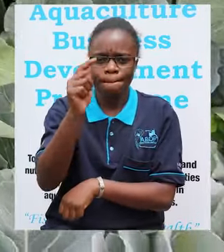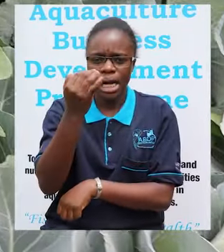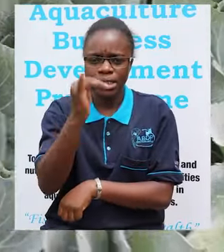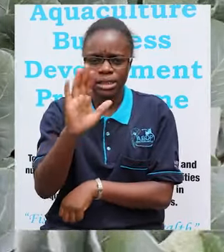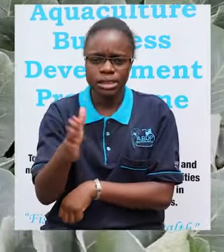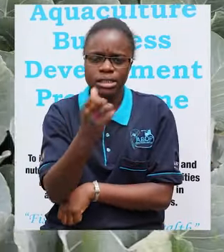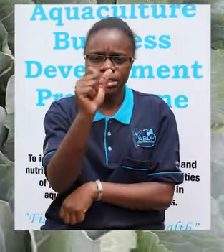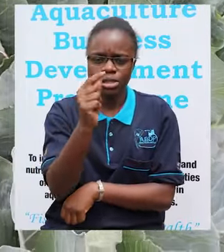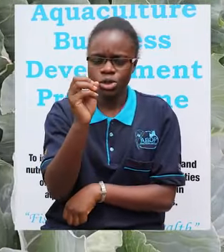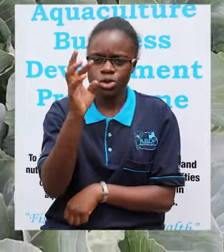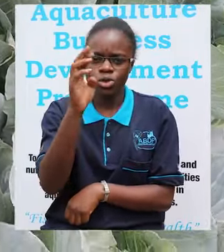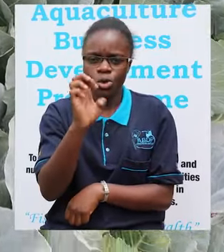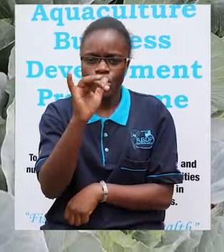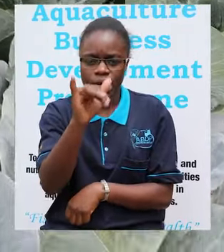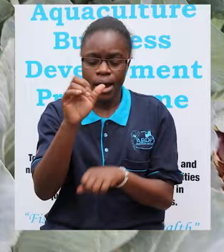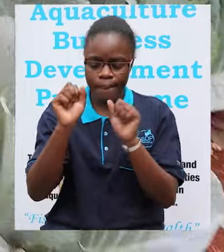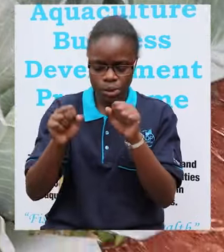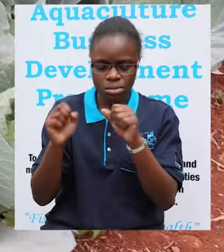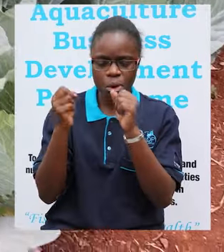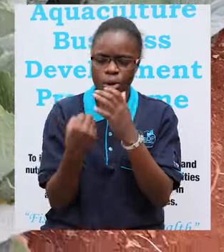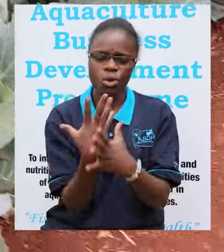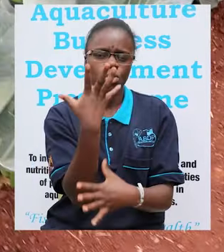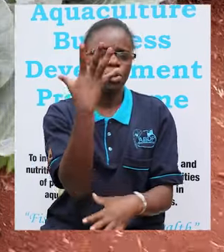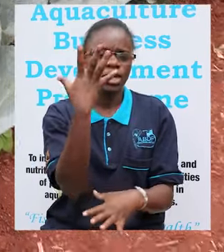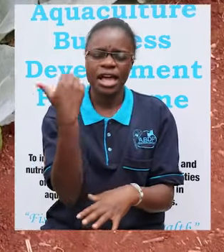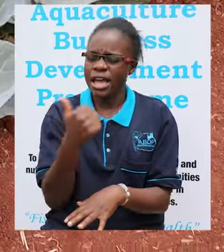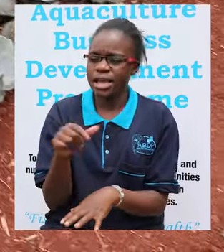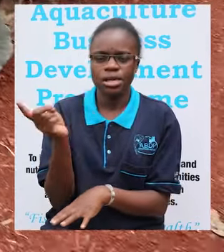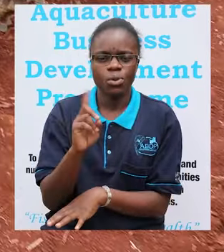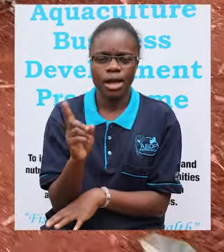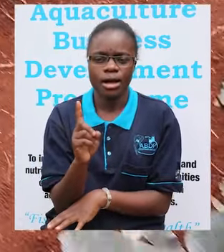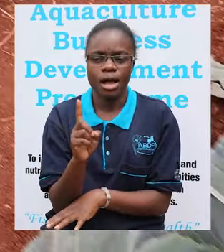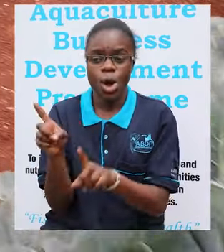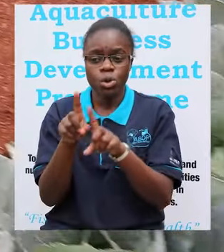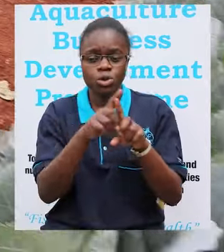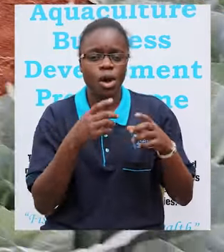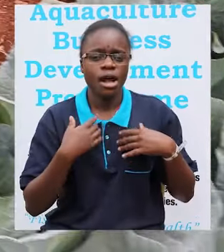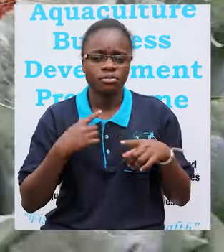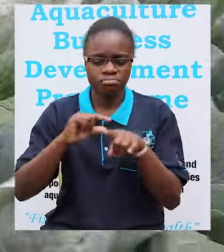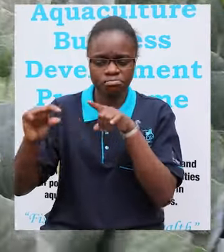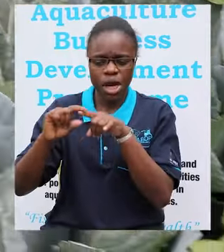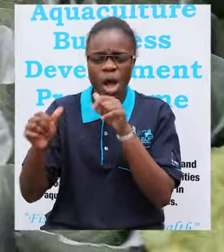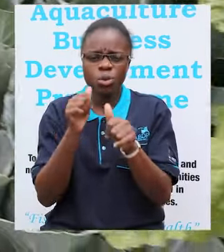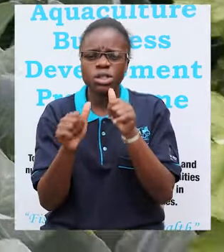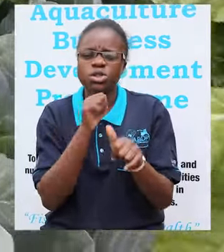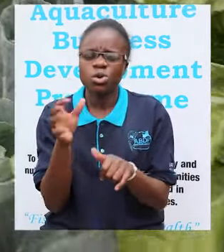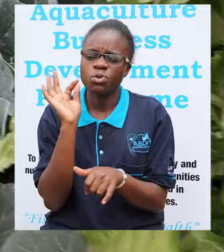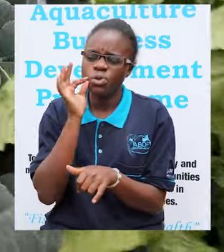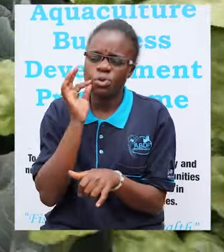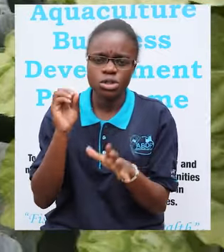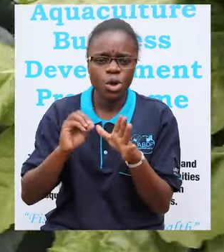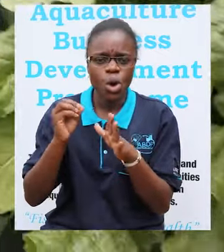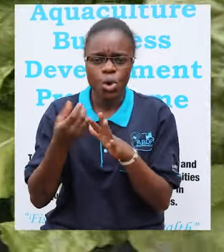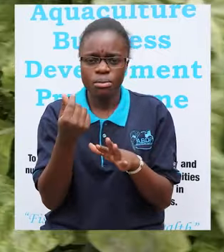also be planted around the multi-story garden. And the other vegetables, which are not root crops, although the vegetables that don't